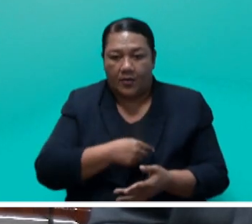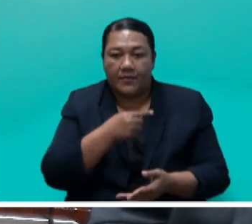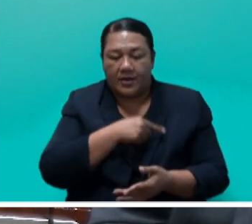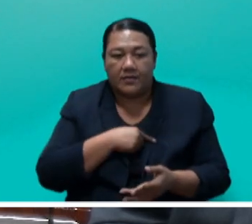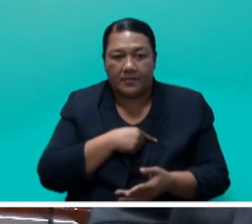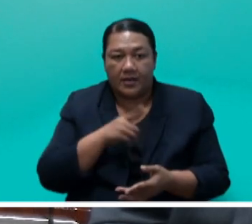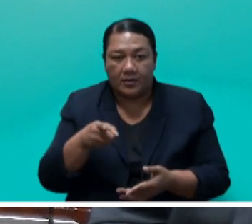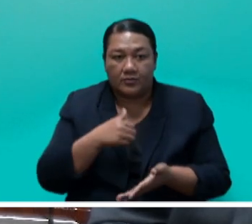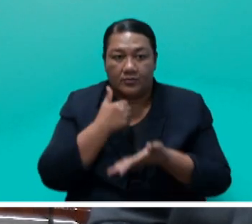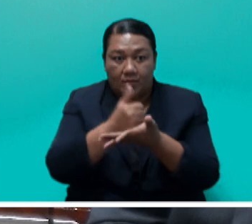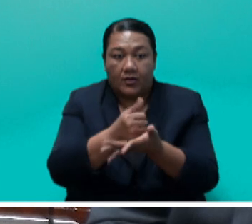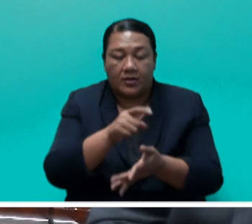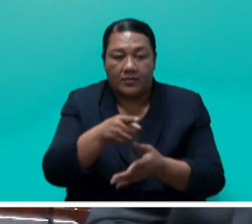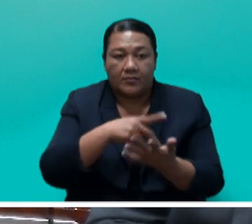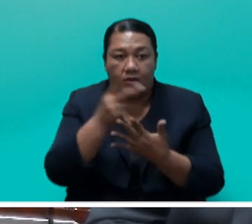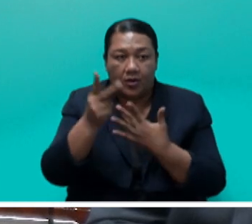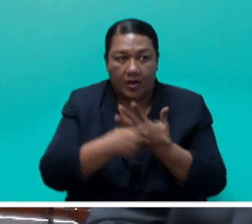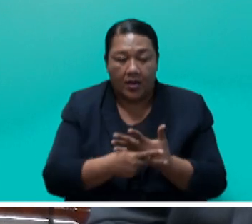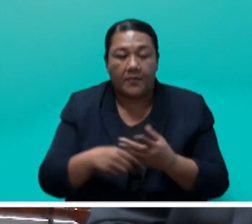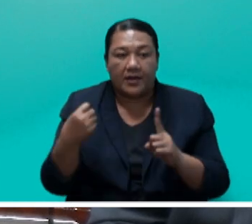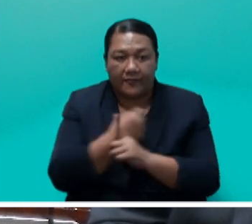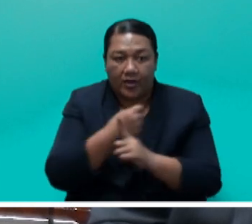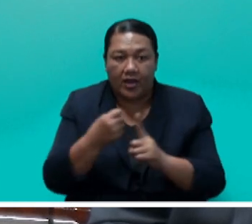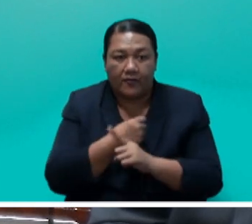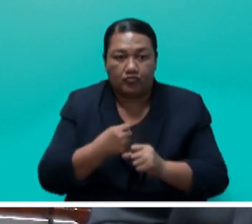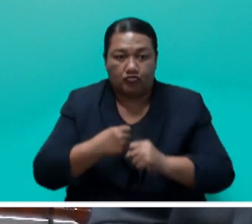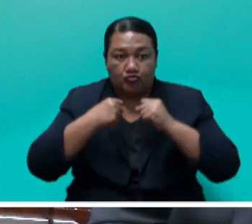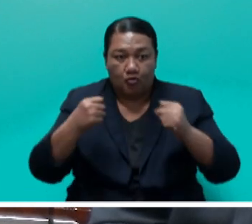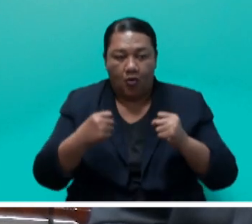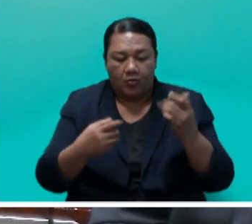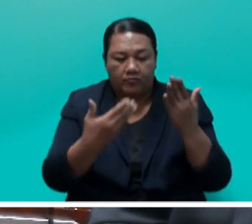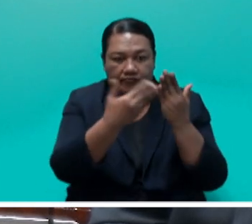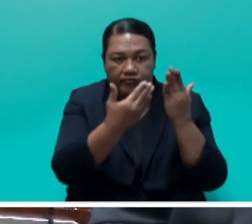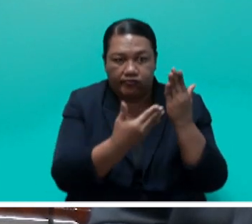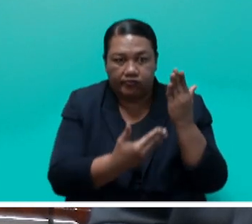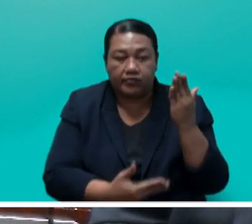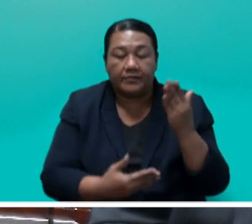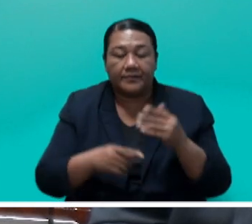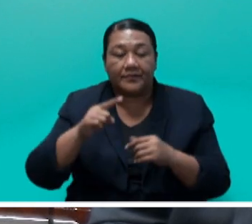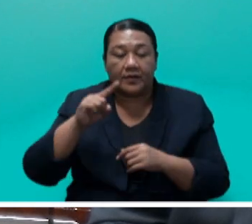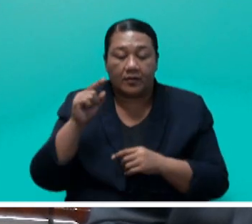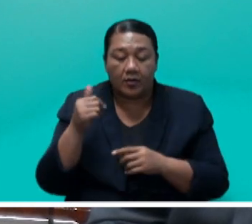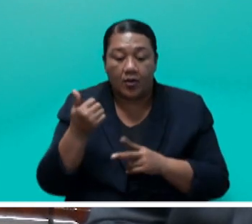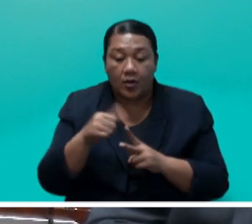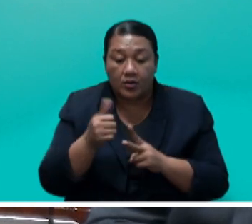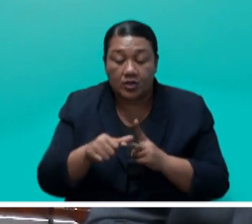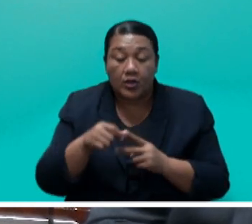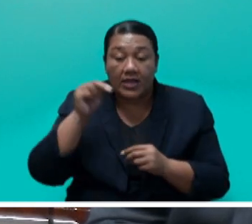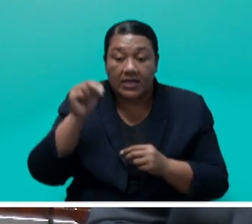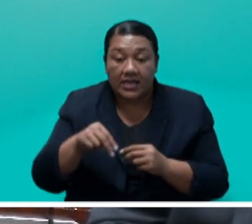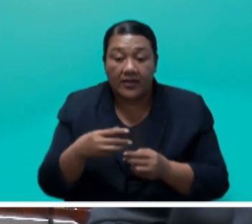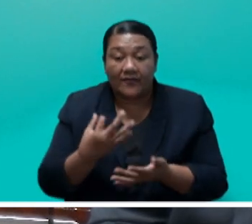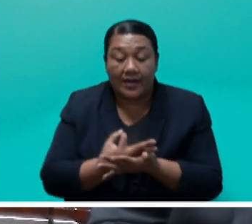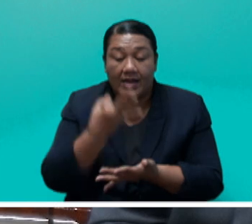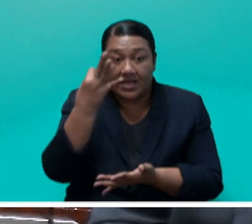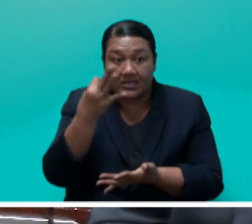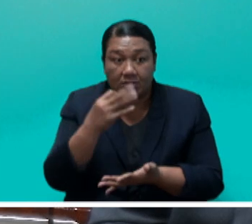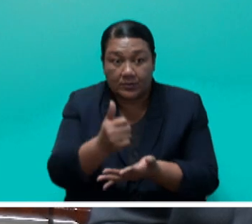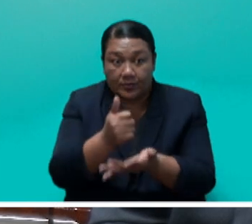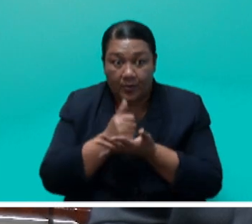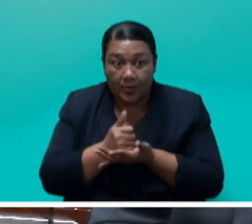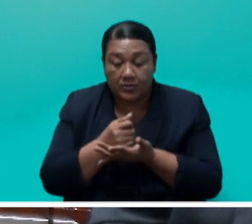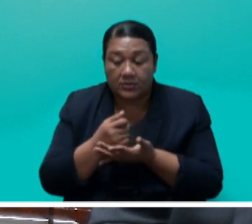the basket of measures and also the financial rewards for our island countries